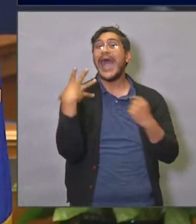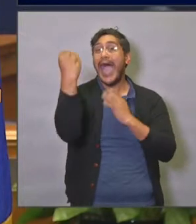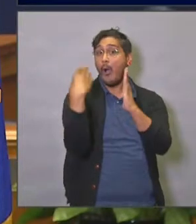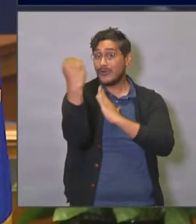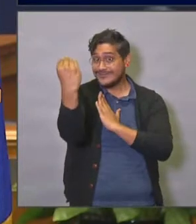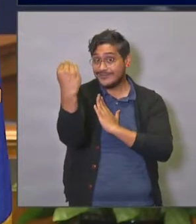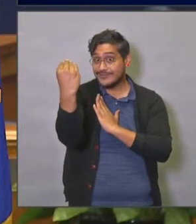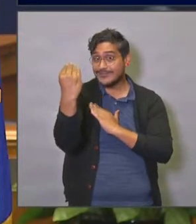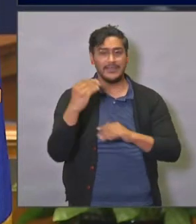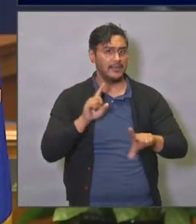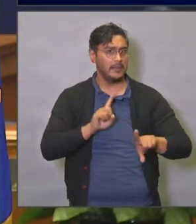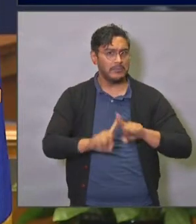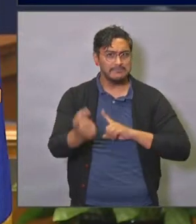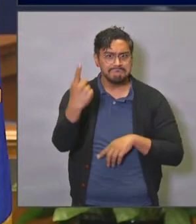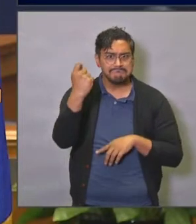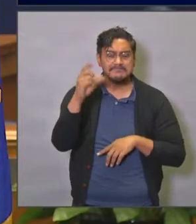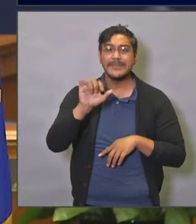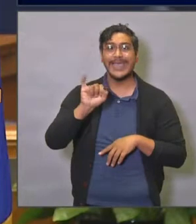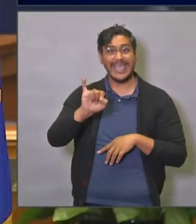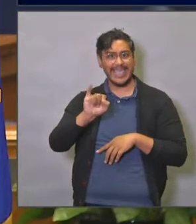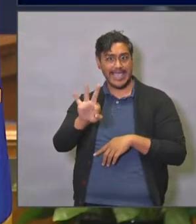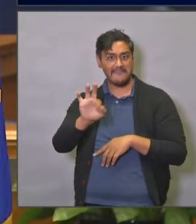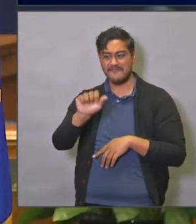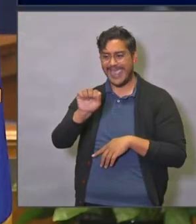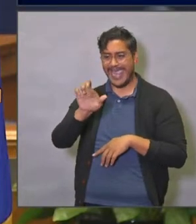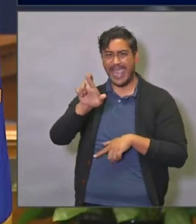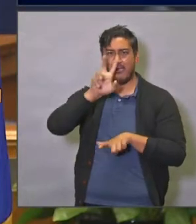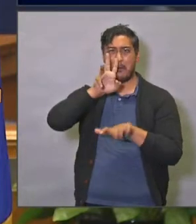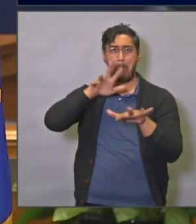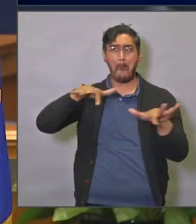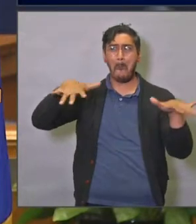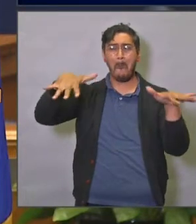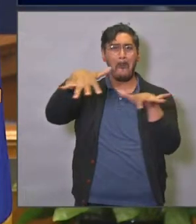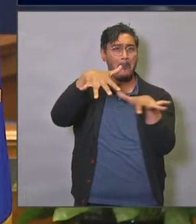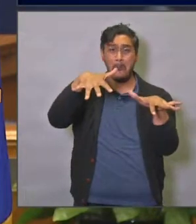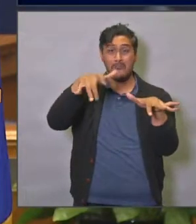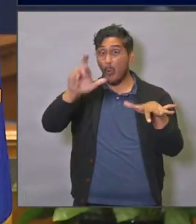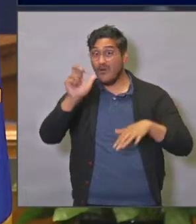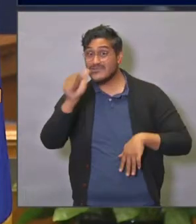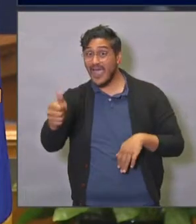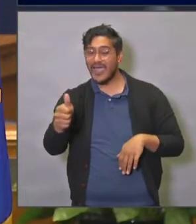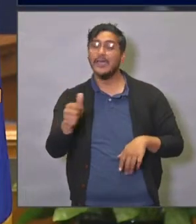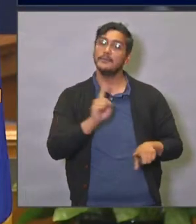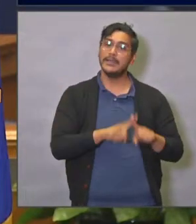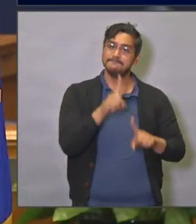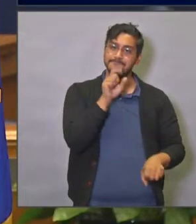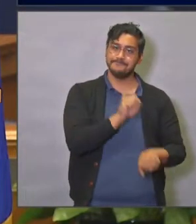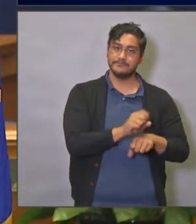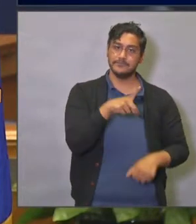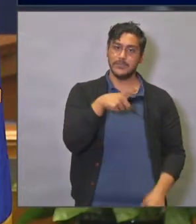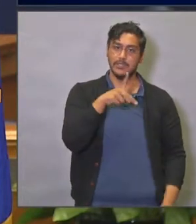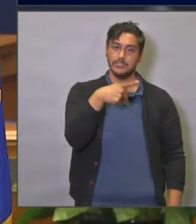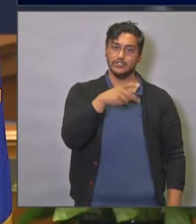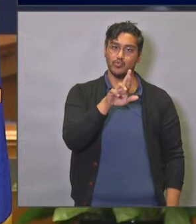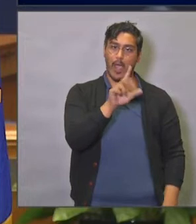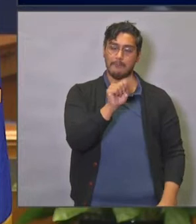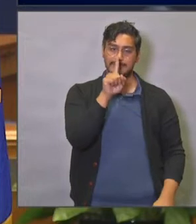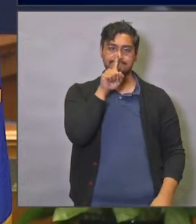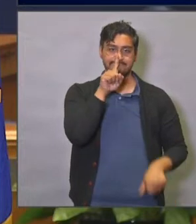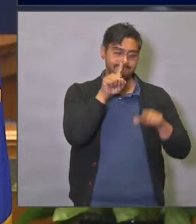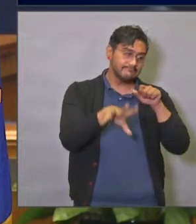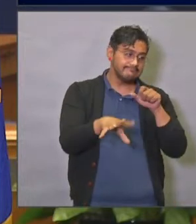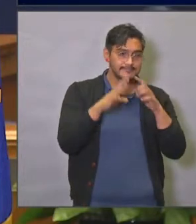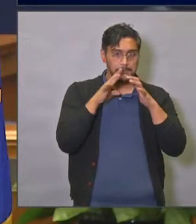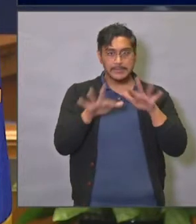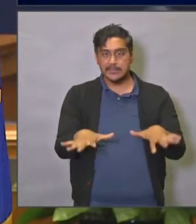there's aerosolized spread or not, there is definitely respiratory droplet spread, in which case it's super important for people to